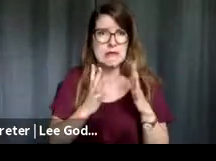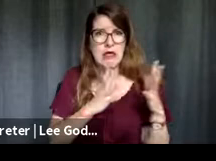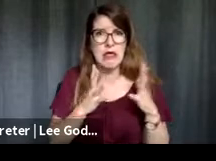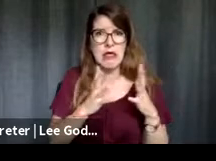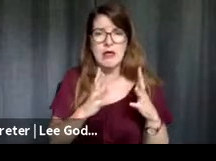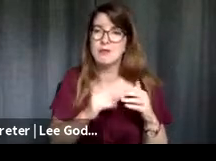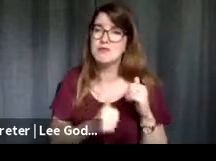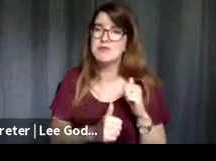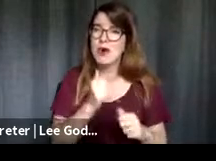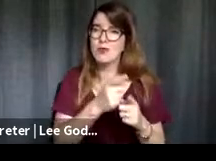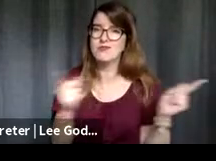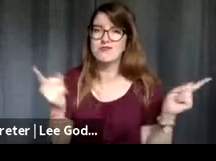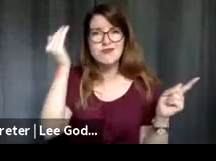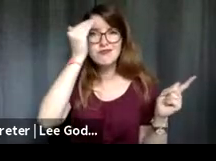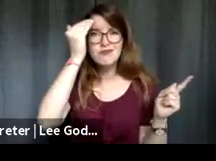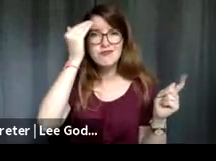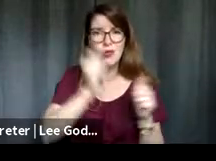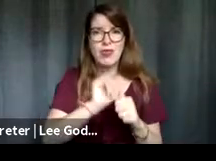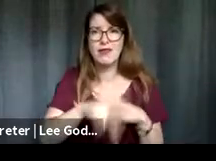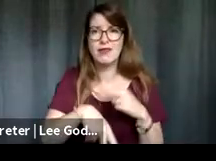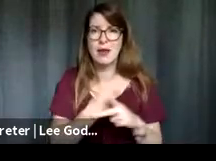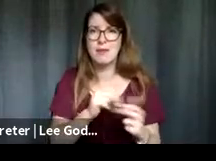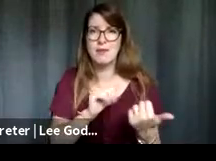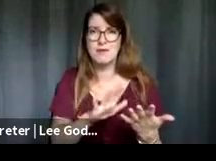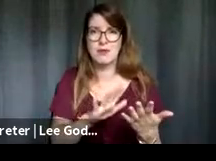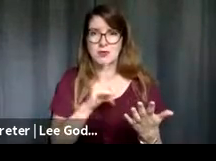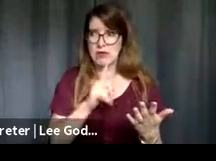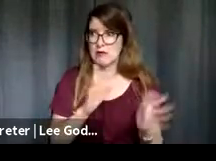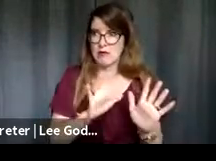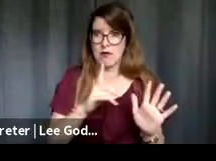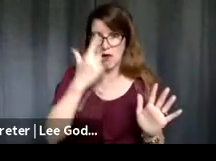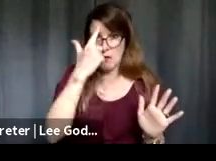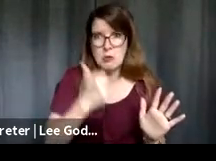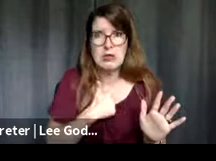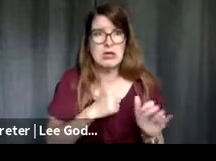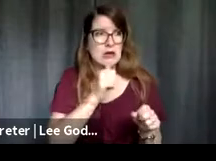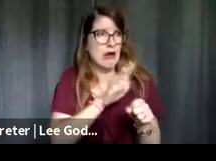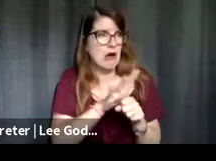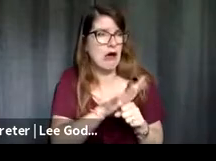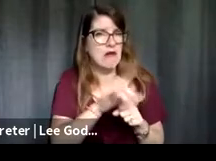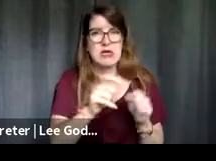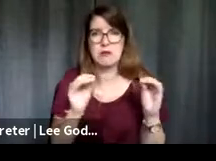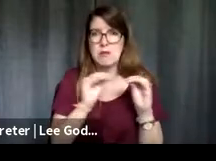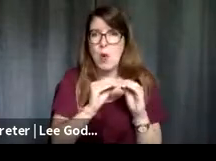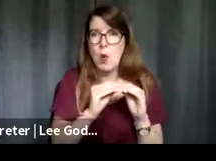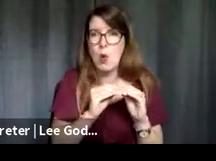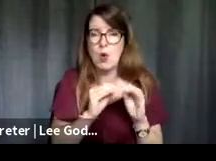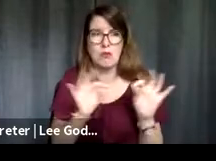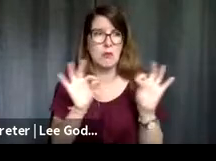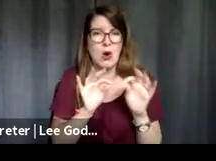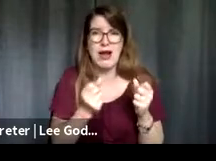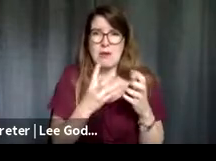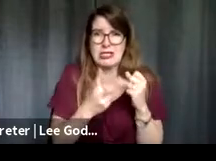know well. You know, it's all up to me. There's not enough. I need more. What matters is how much I can